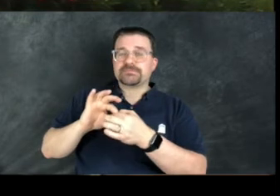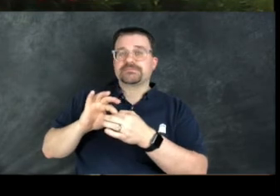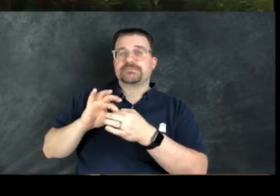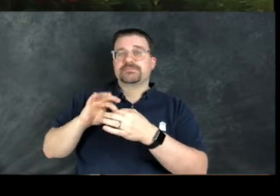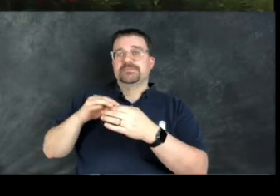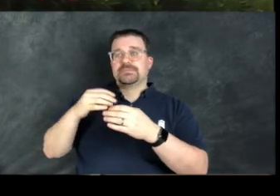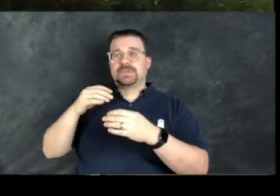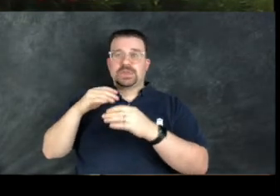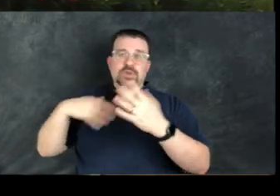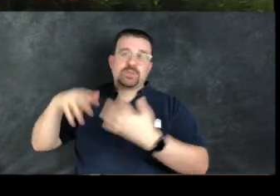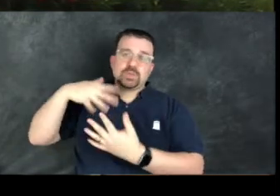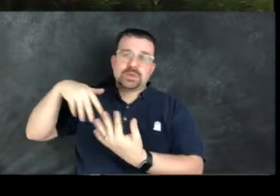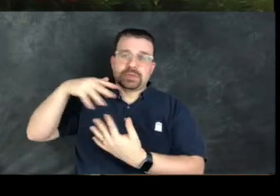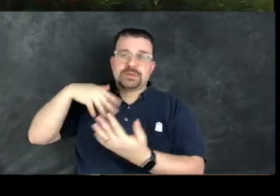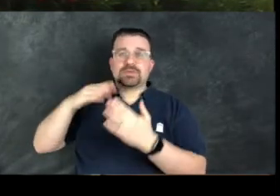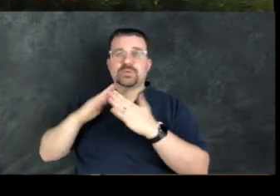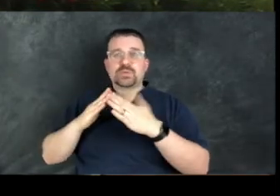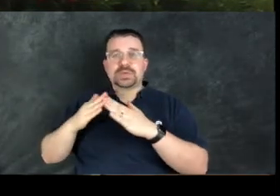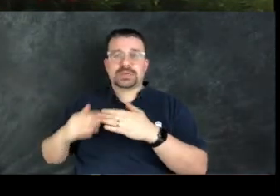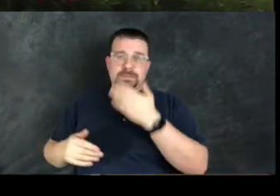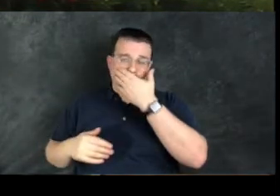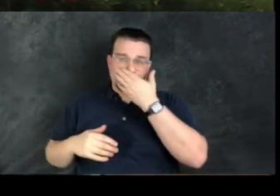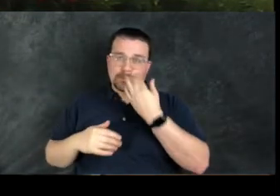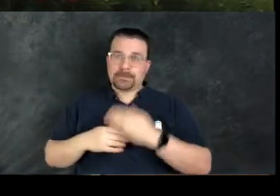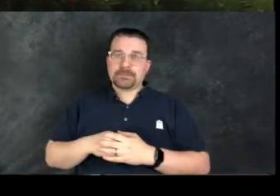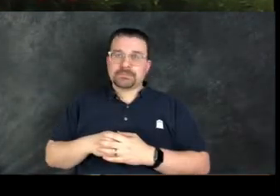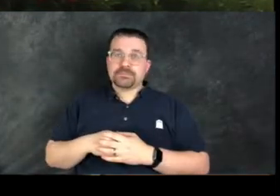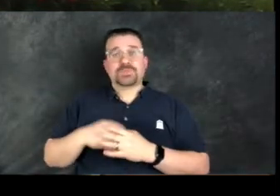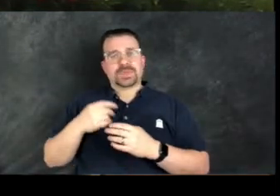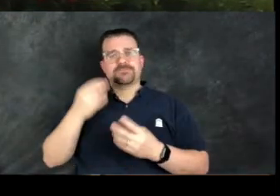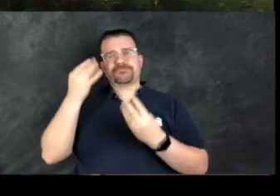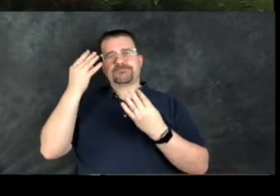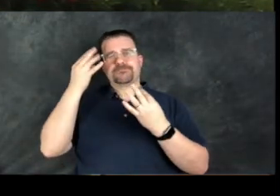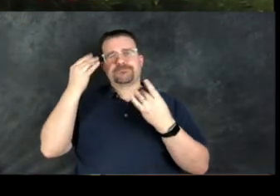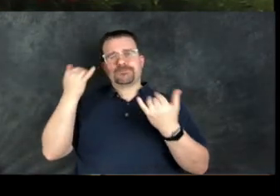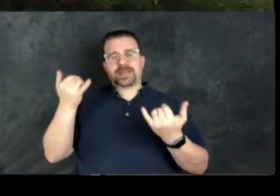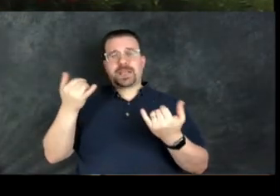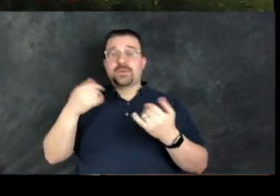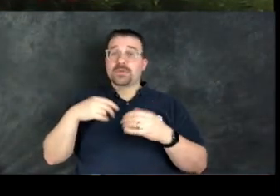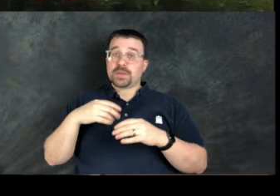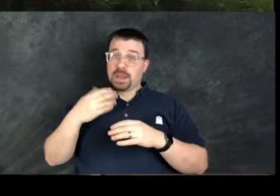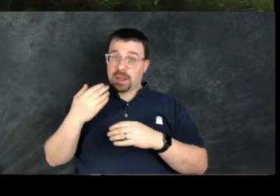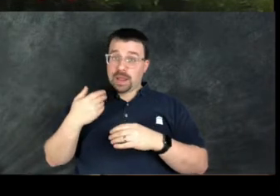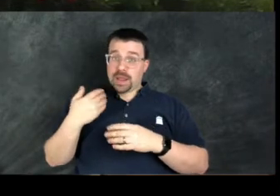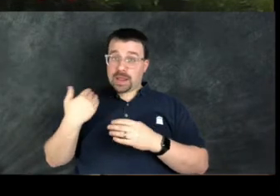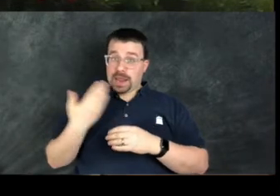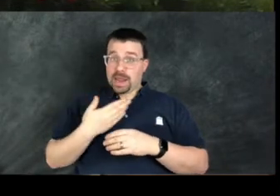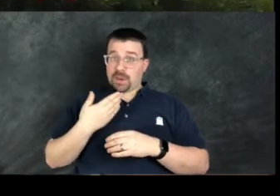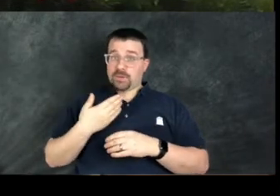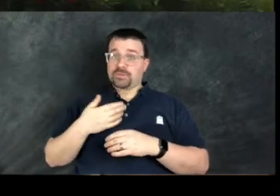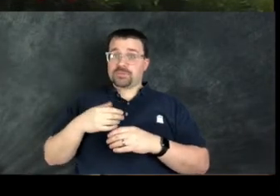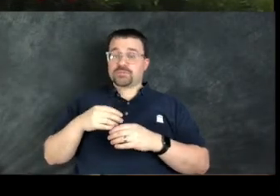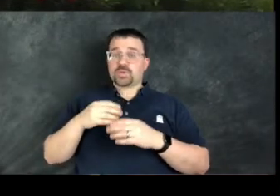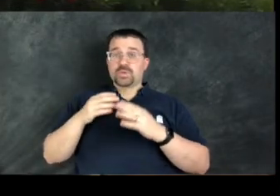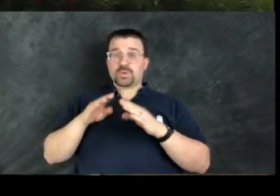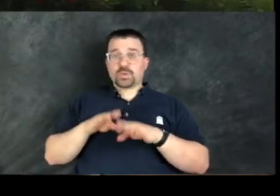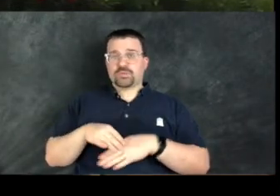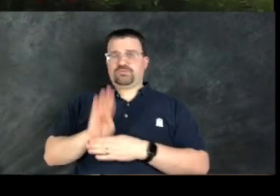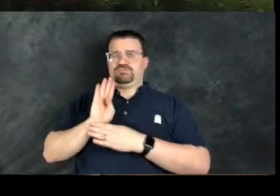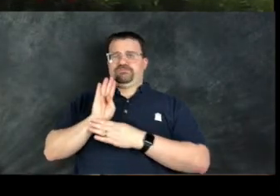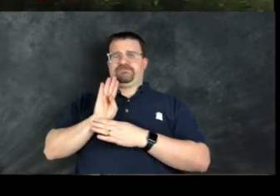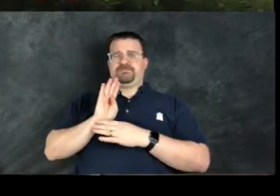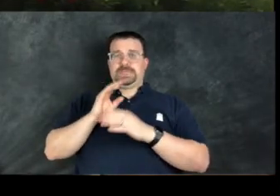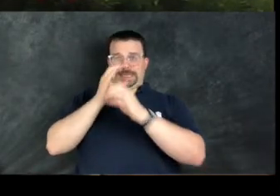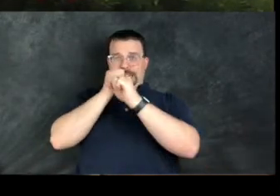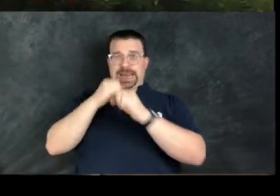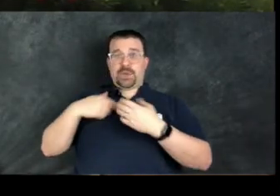community. So let's reflect. Is our drawbridge drawn tightly up around us this holiday season?